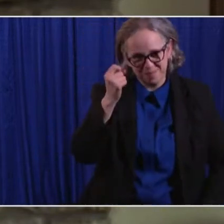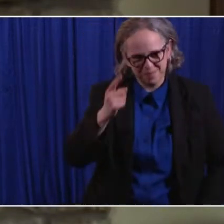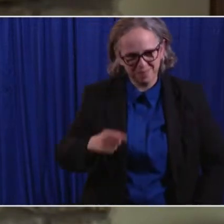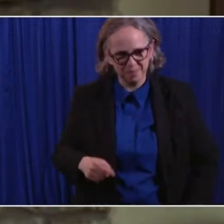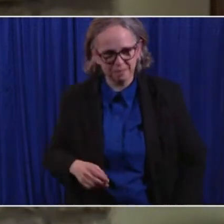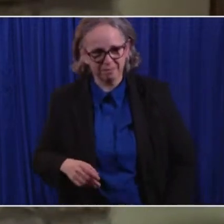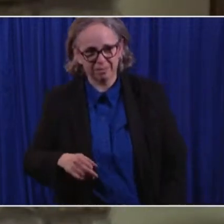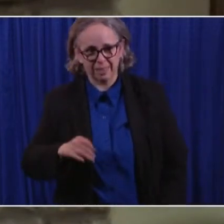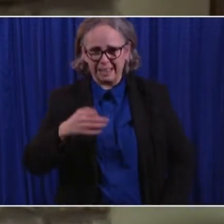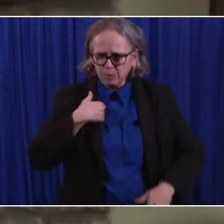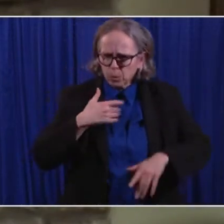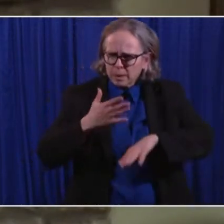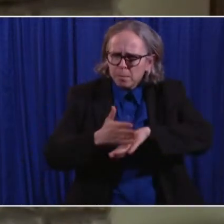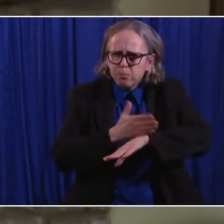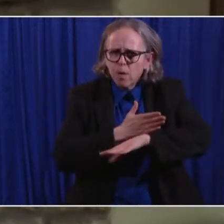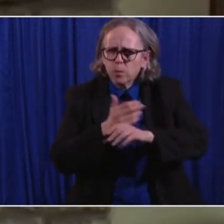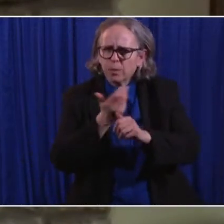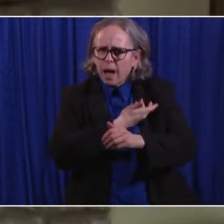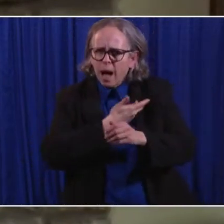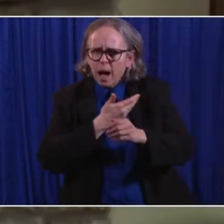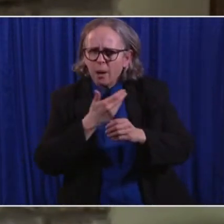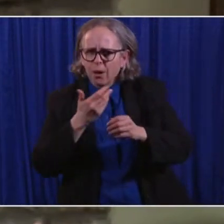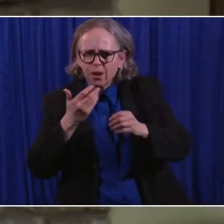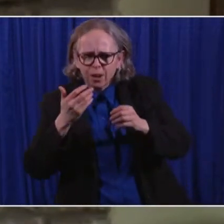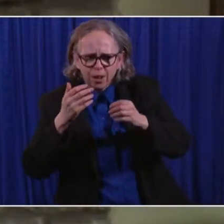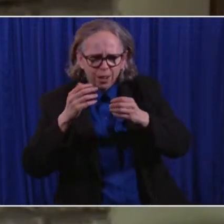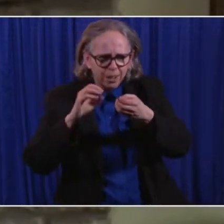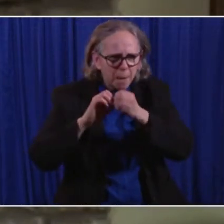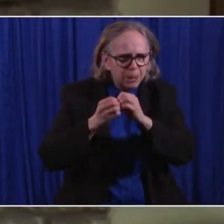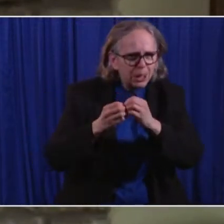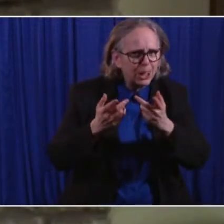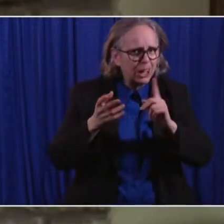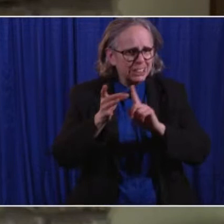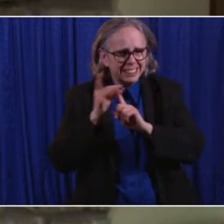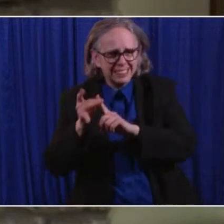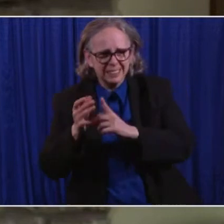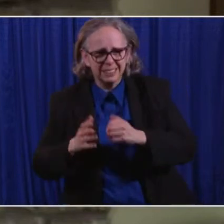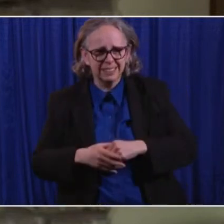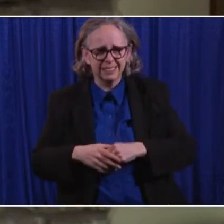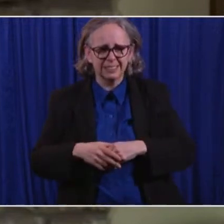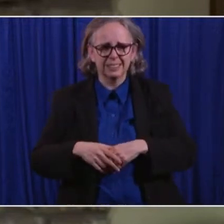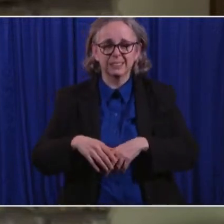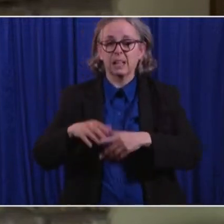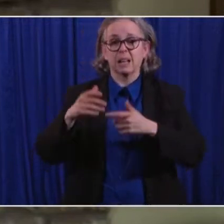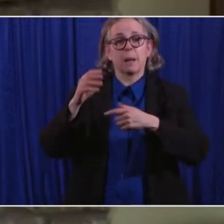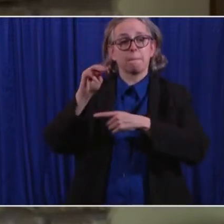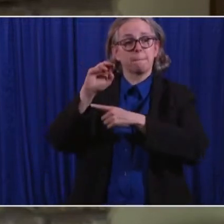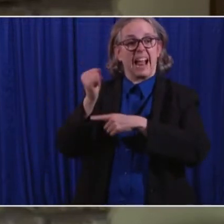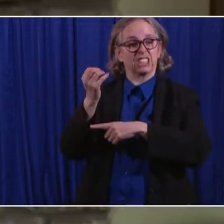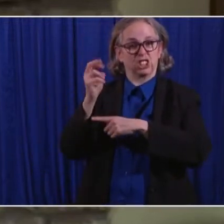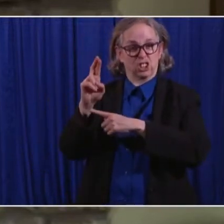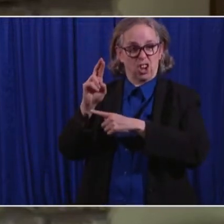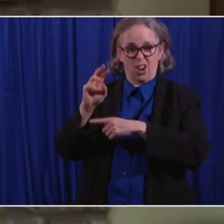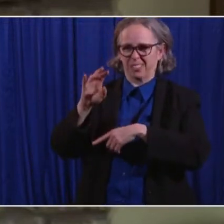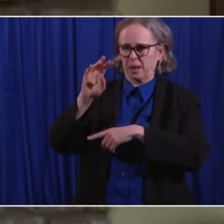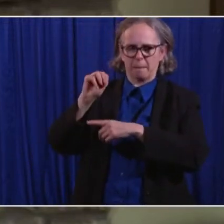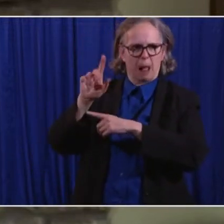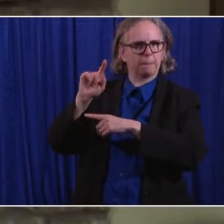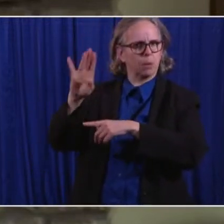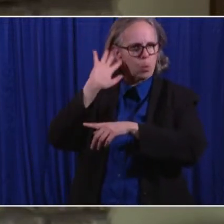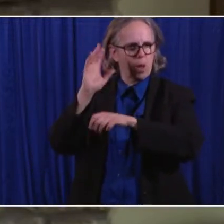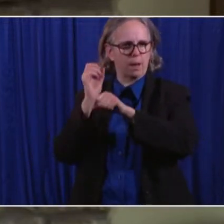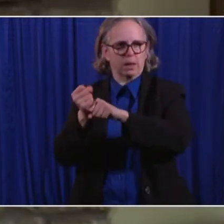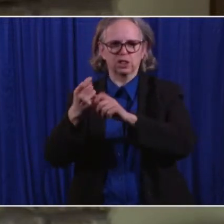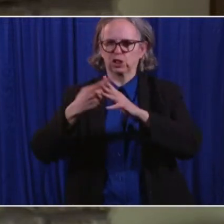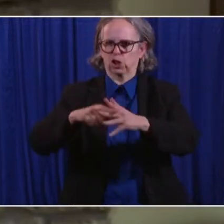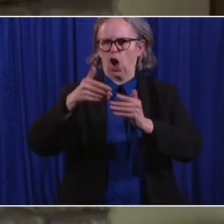not start until May 4. Major league baseball is April 1. And, I think things are going to look better by even April